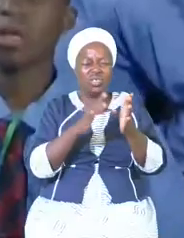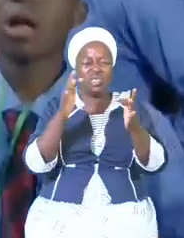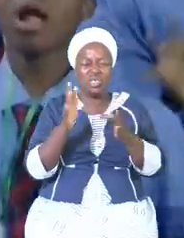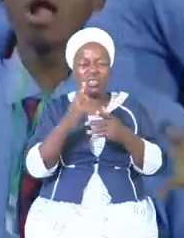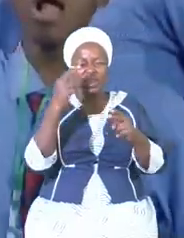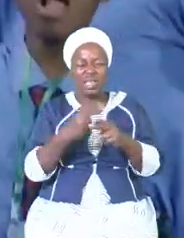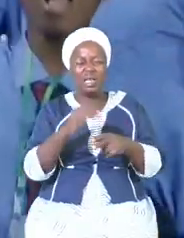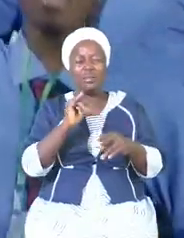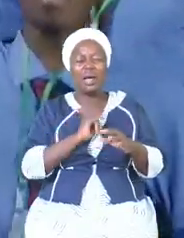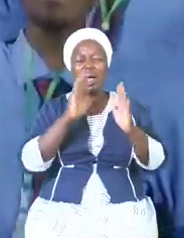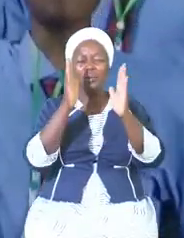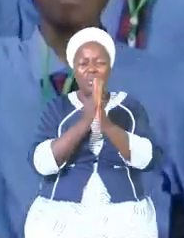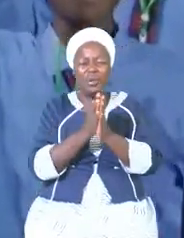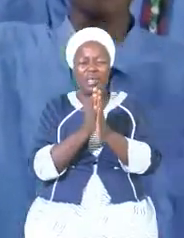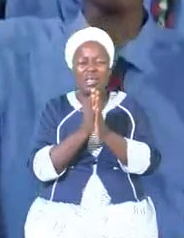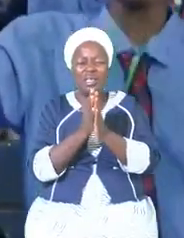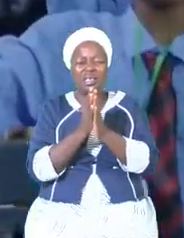I pray.